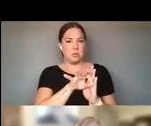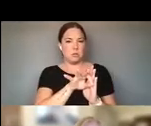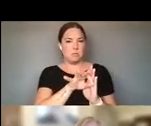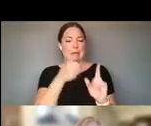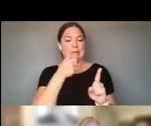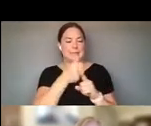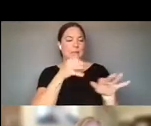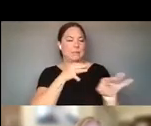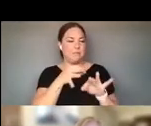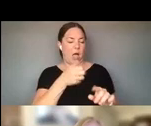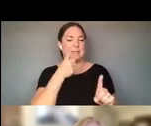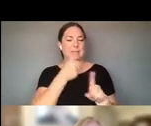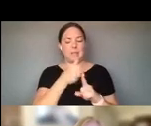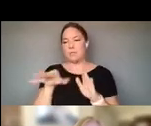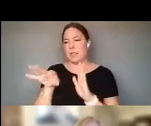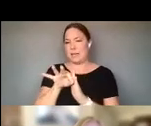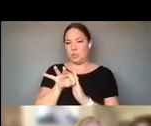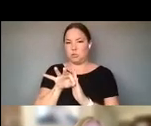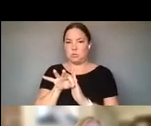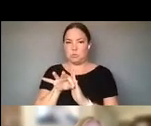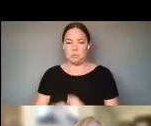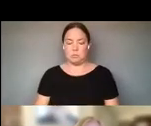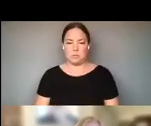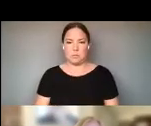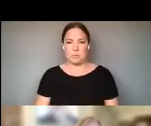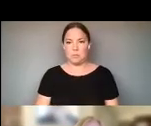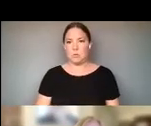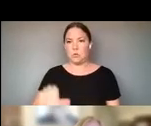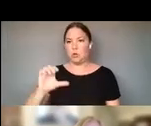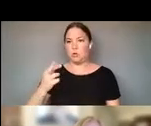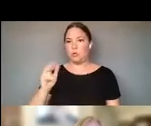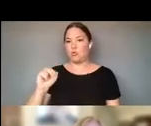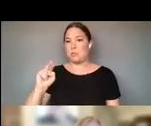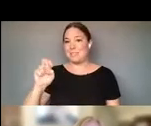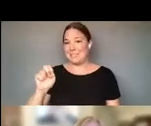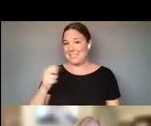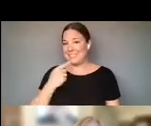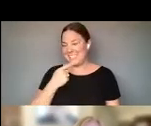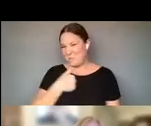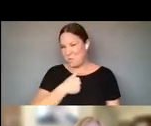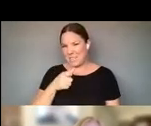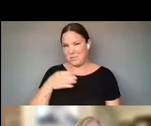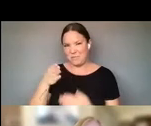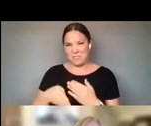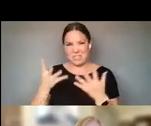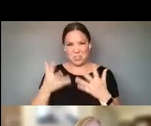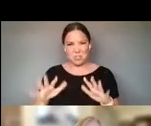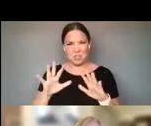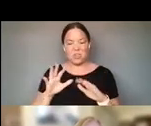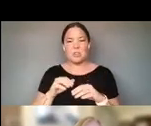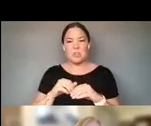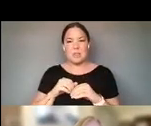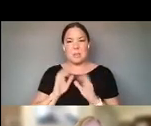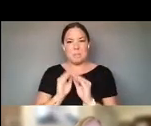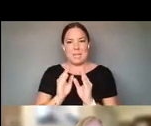and self selection. Um, and Christine has, uh, let us know that we need to wrap up. Can I just get real nuts and bolts very